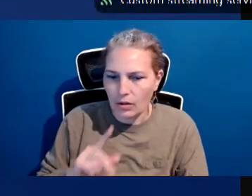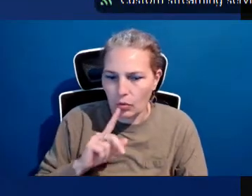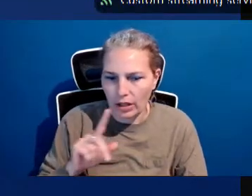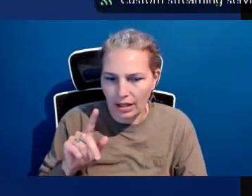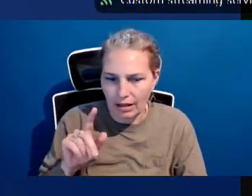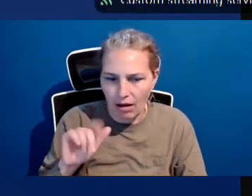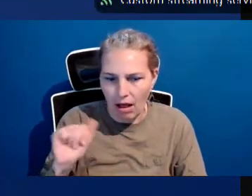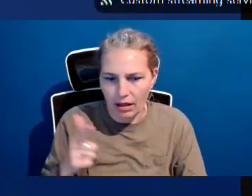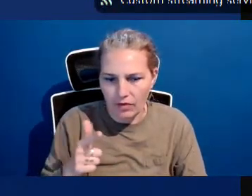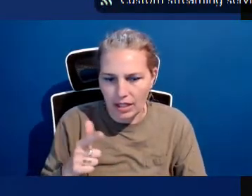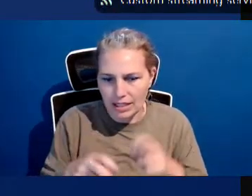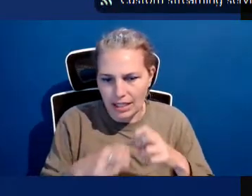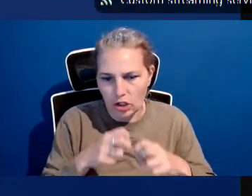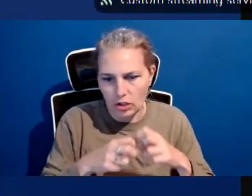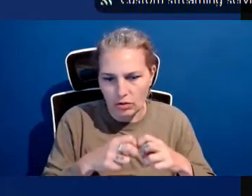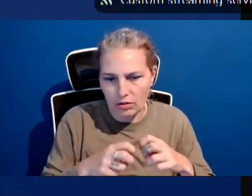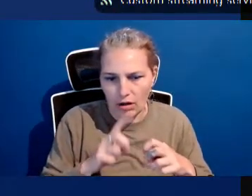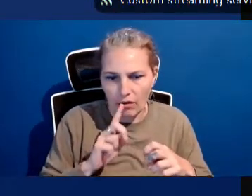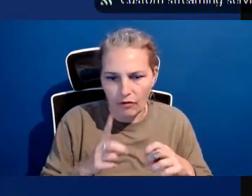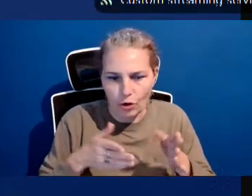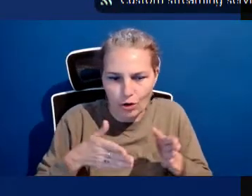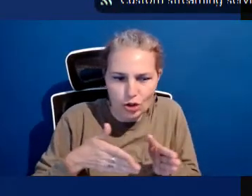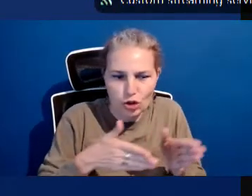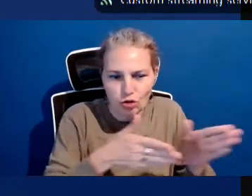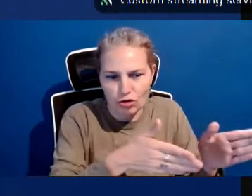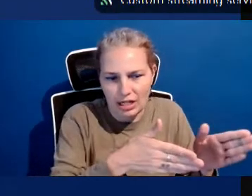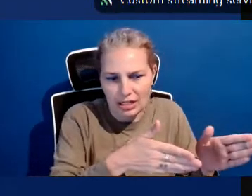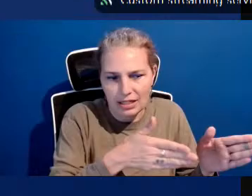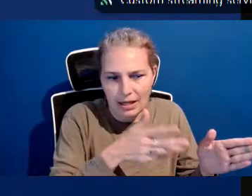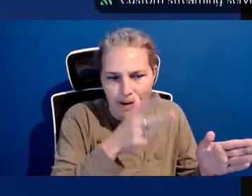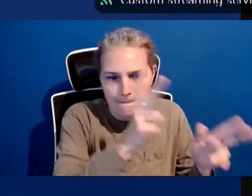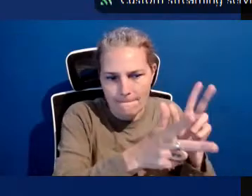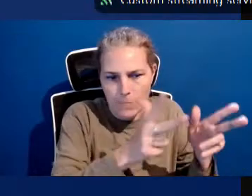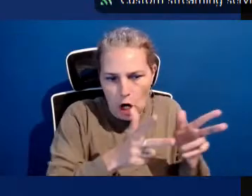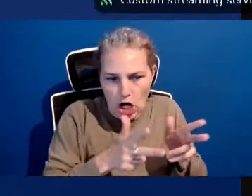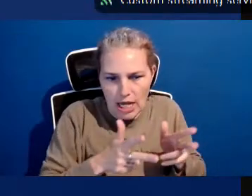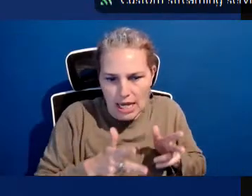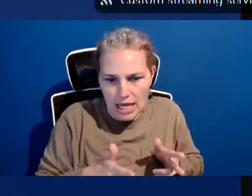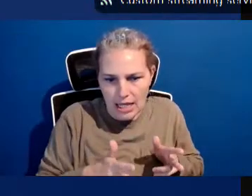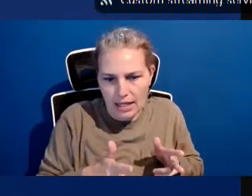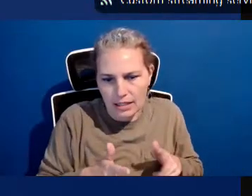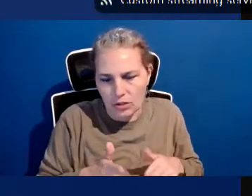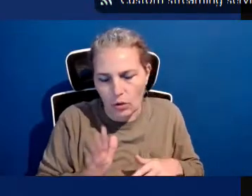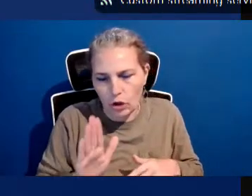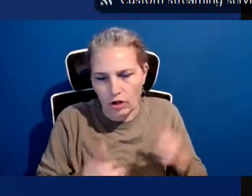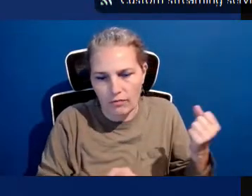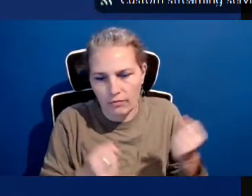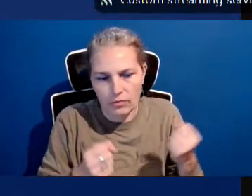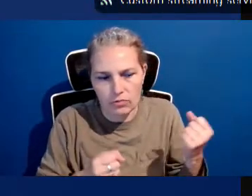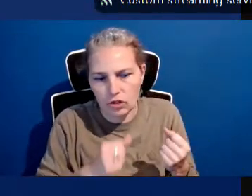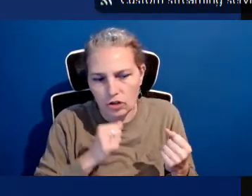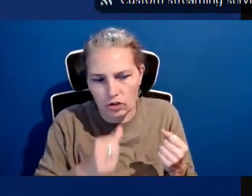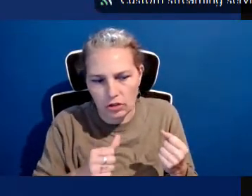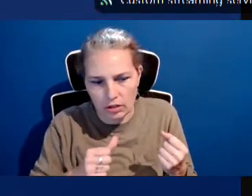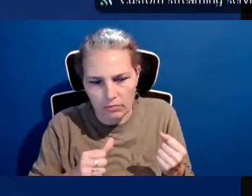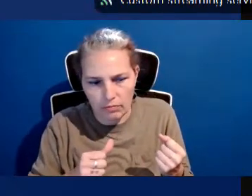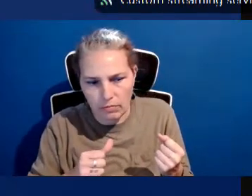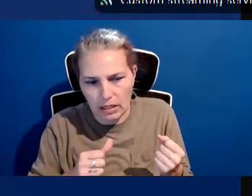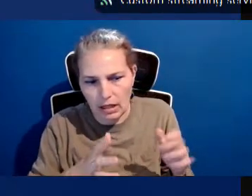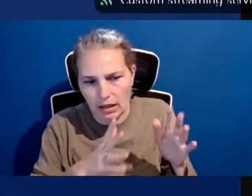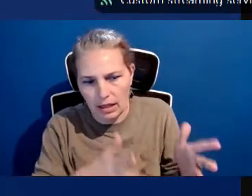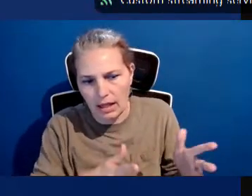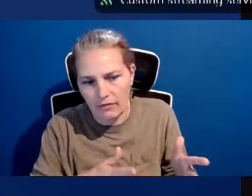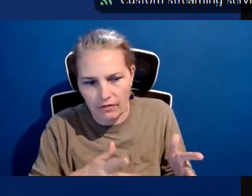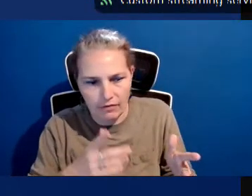your vehicles cannot be on the street for more than 72 hours. And I'm not sure if there's maybe a misunderstanding